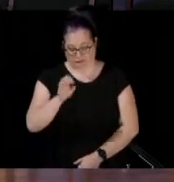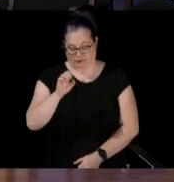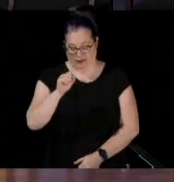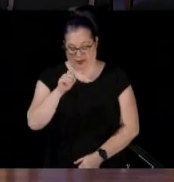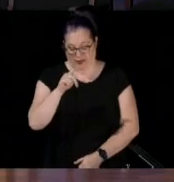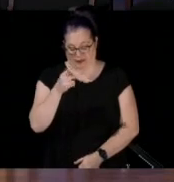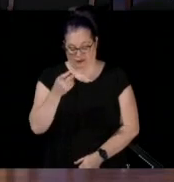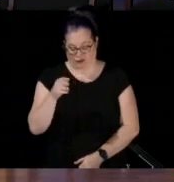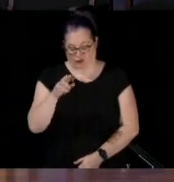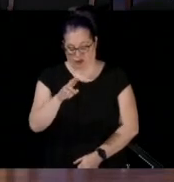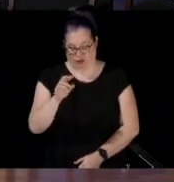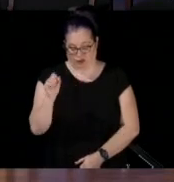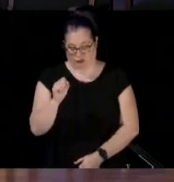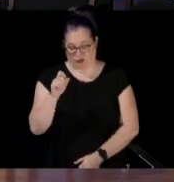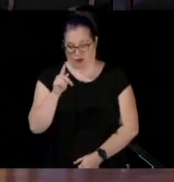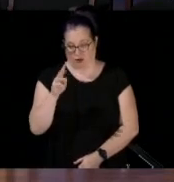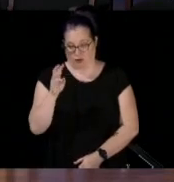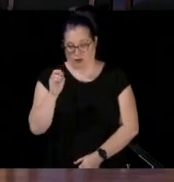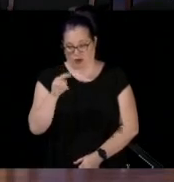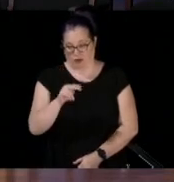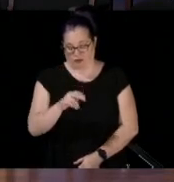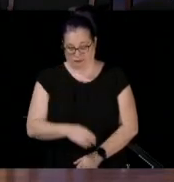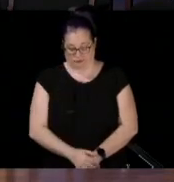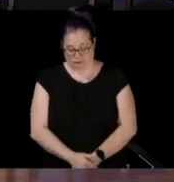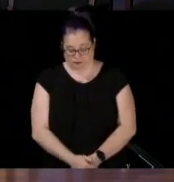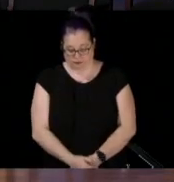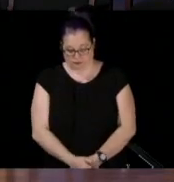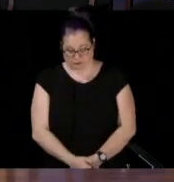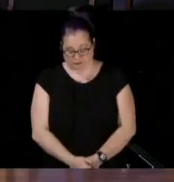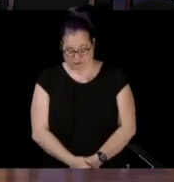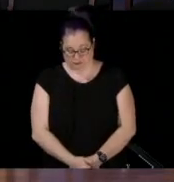Esther Sukyung Kwan.